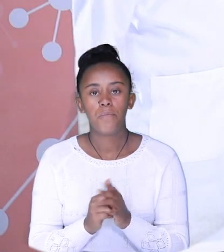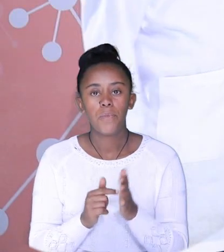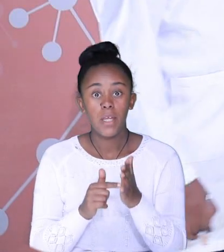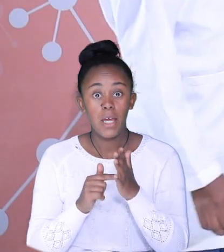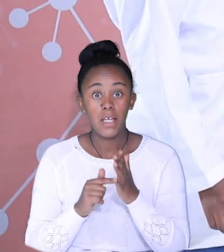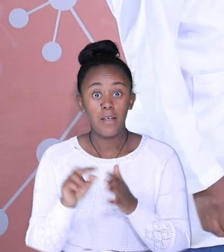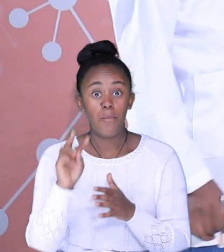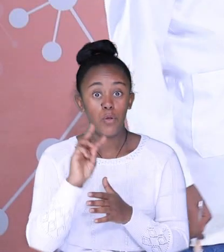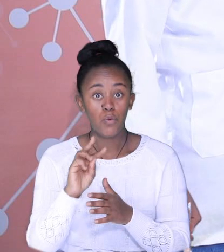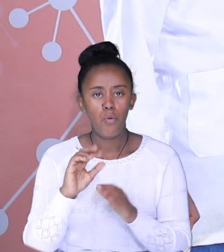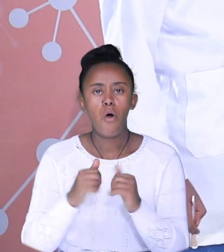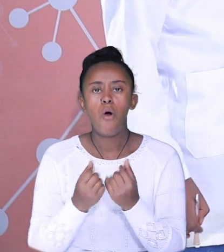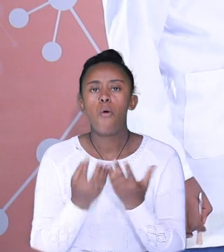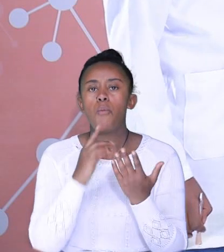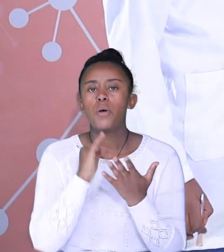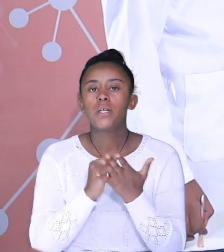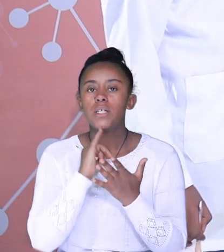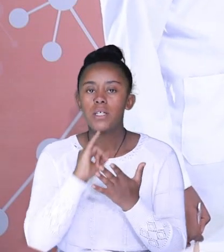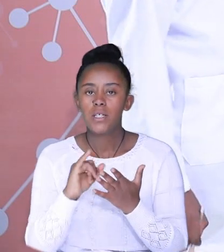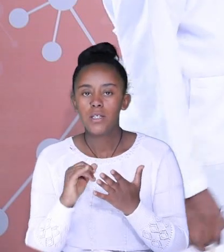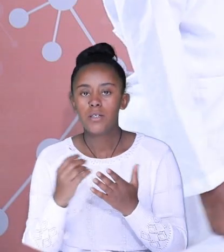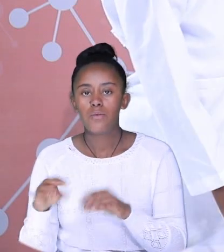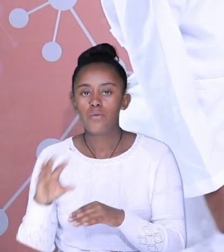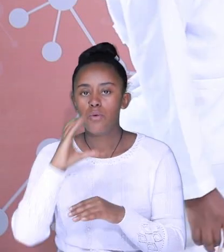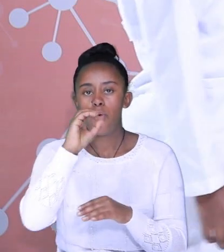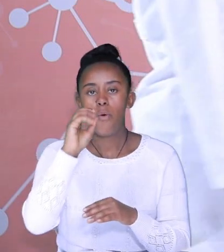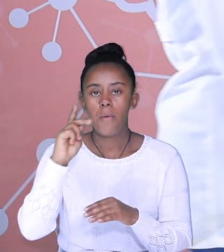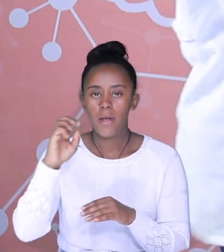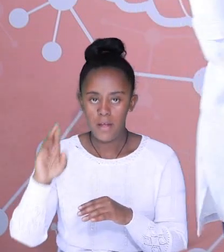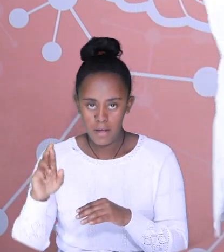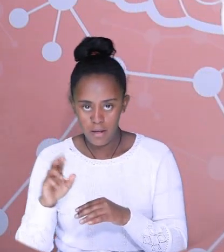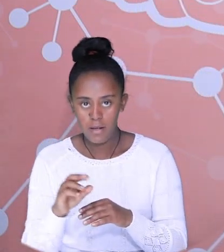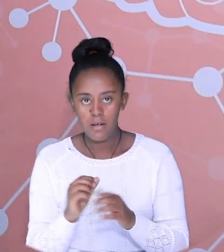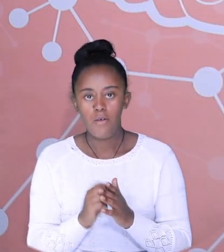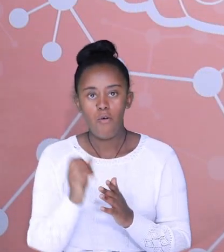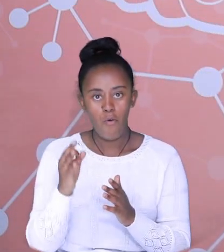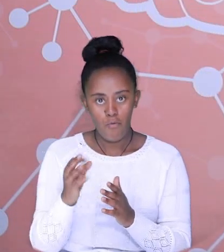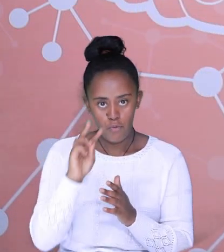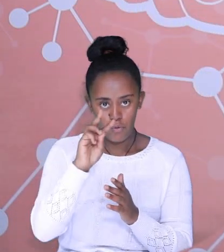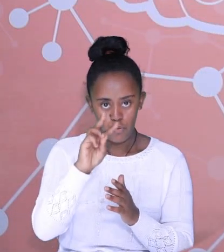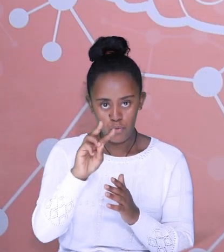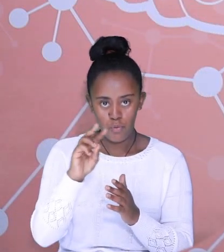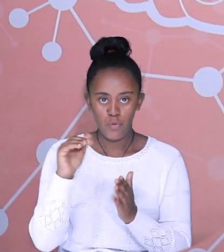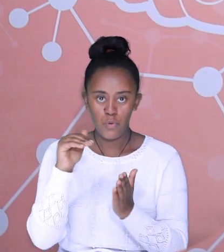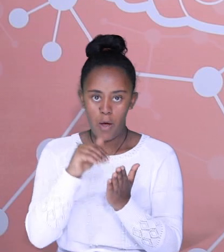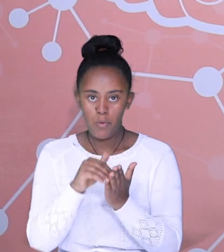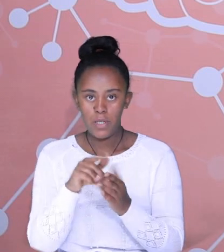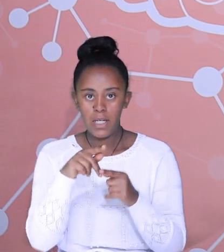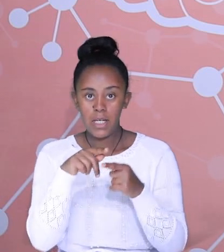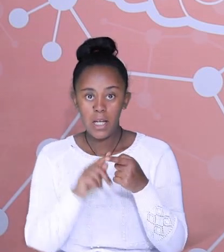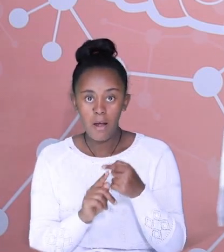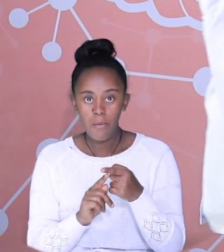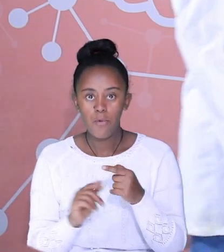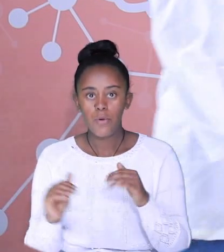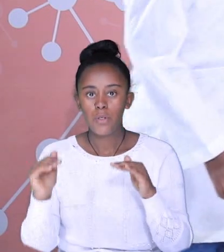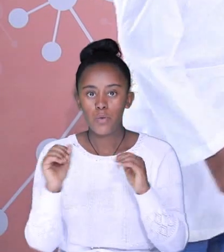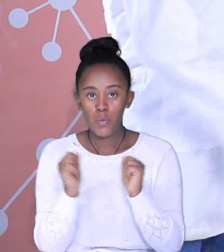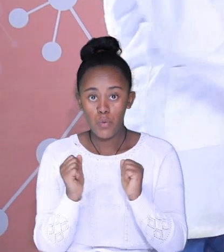Example 2. How much heat is lost by a copper bar weight of 2000 gram when it cools